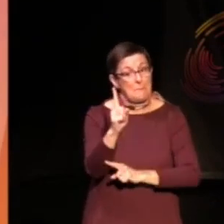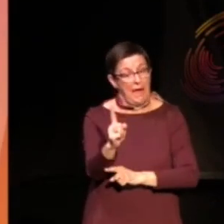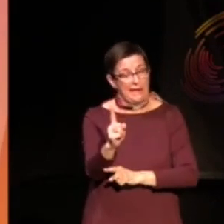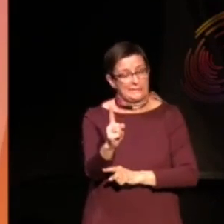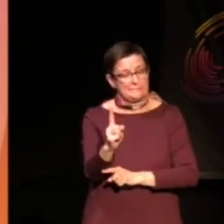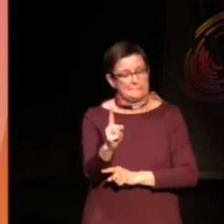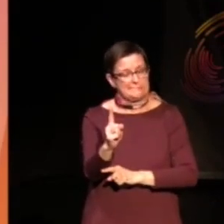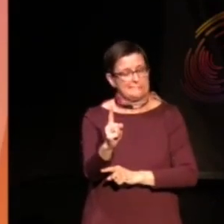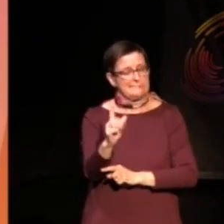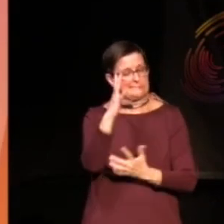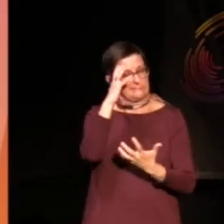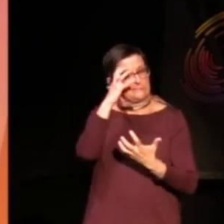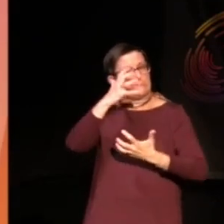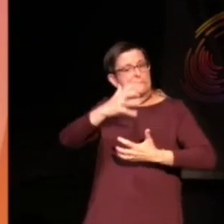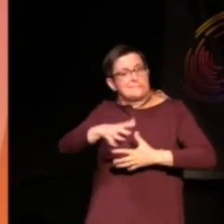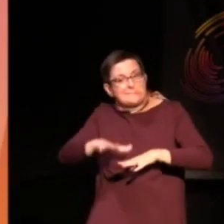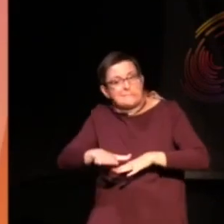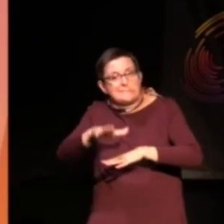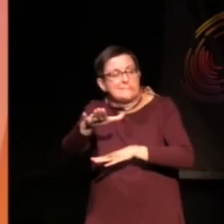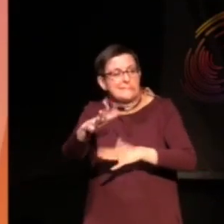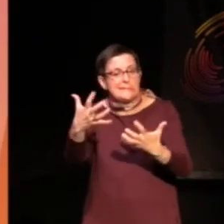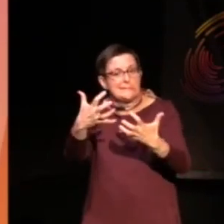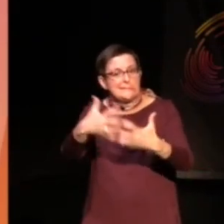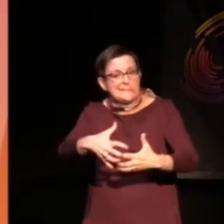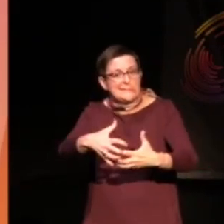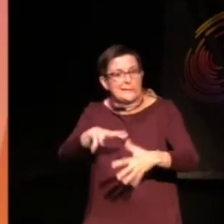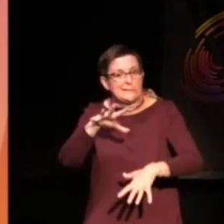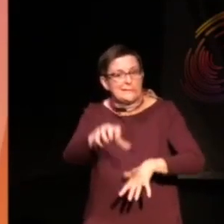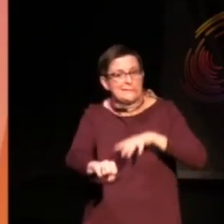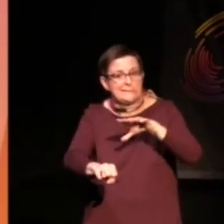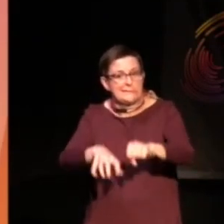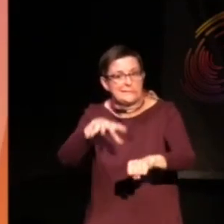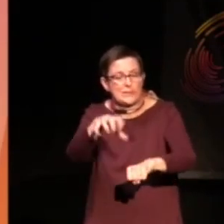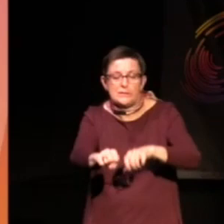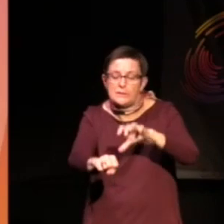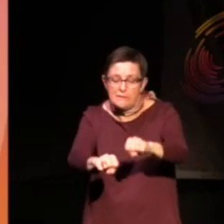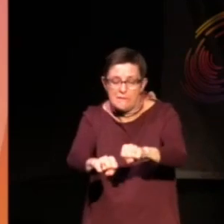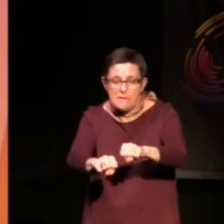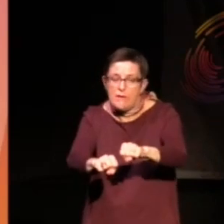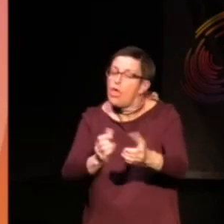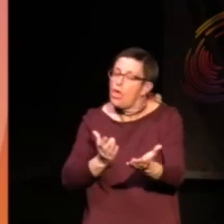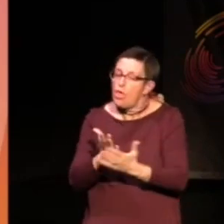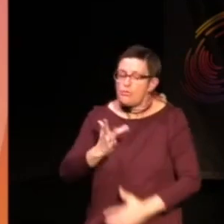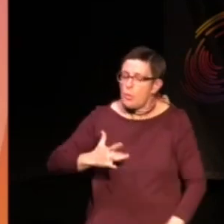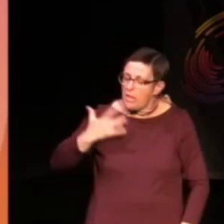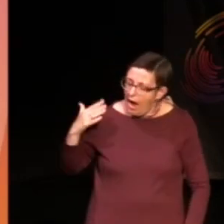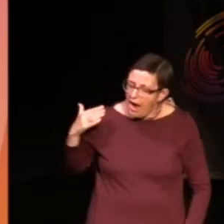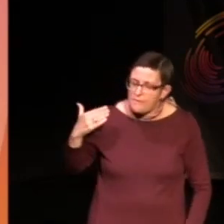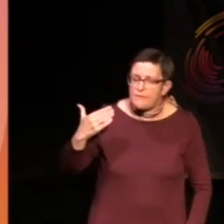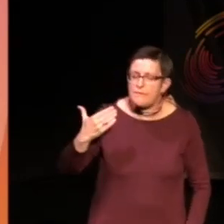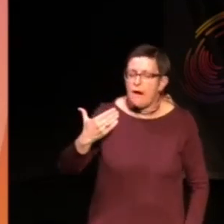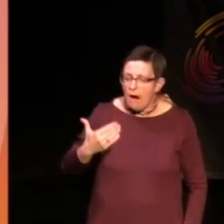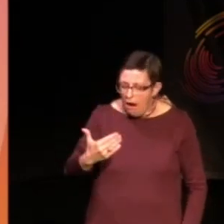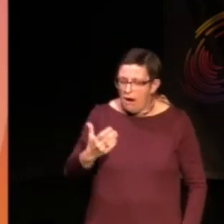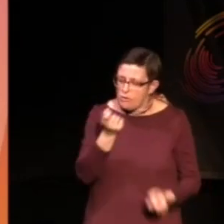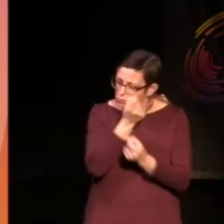of technology. Throughout his life, he was cognizant of the fact that the drums of